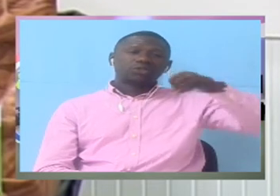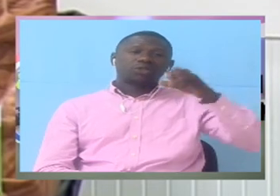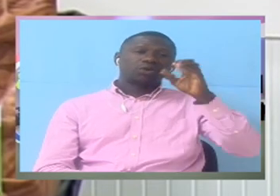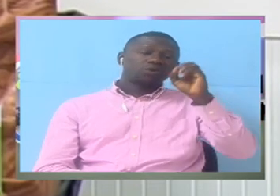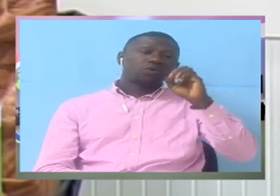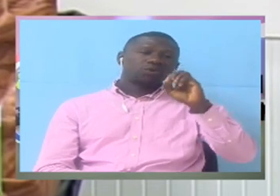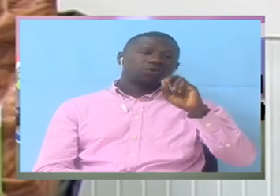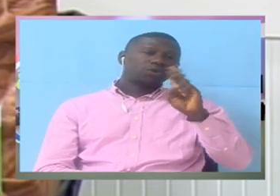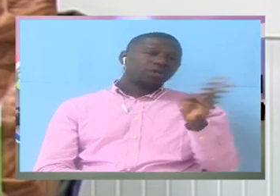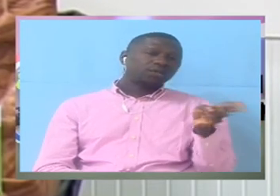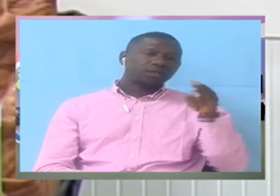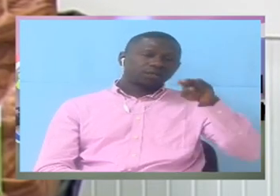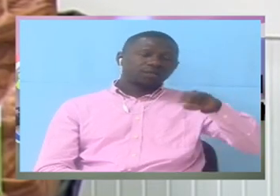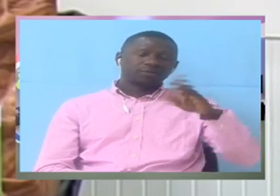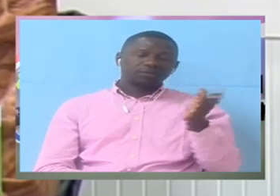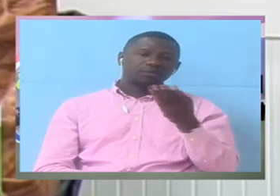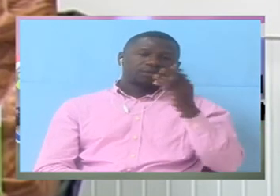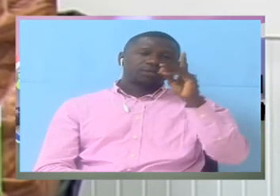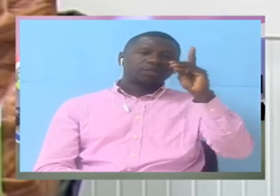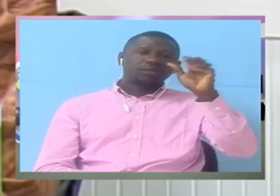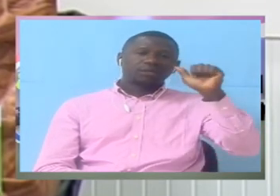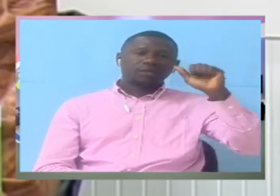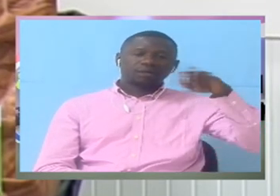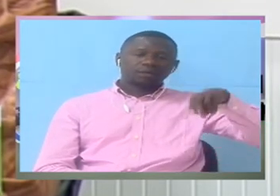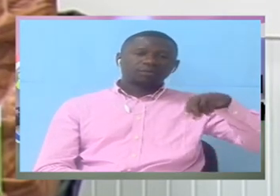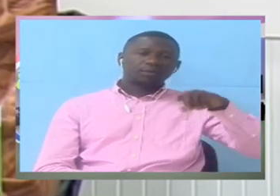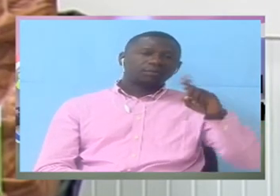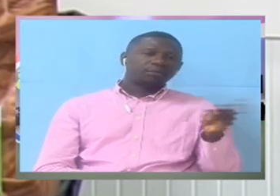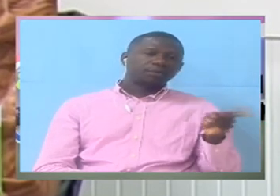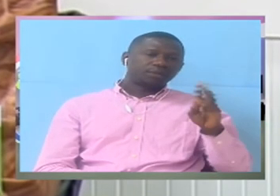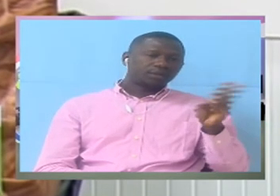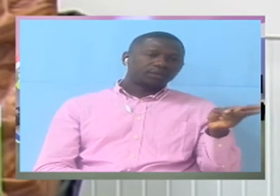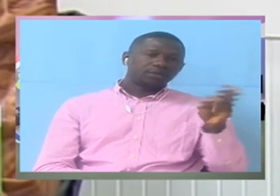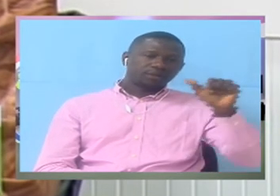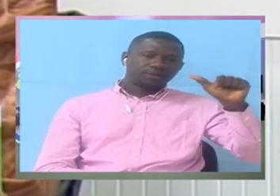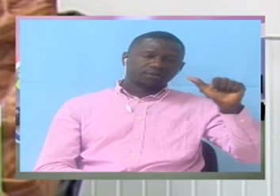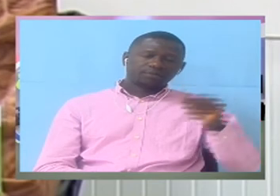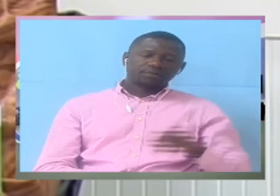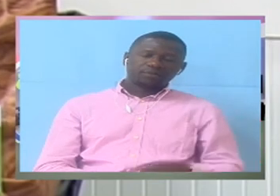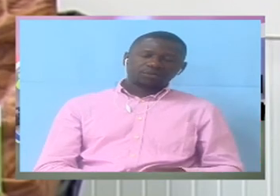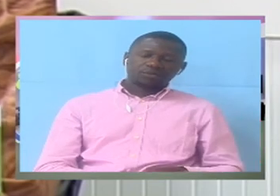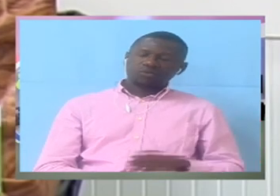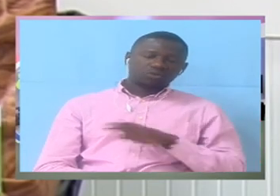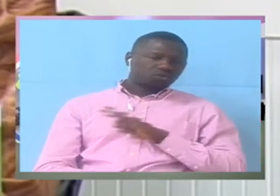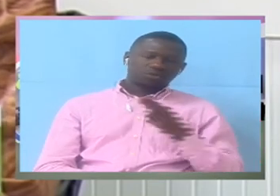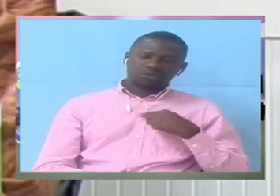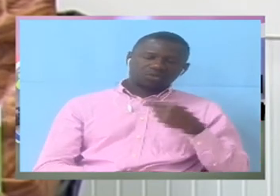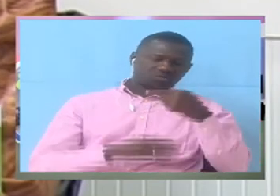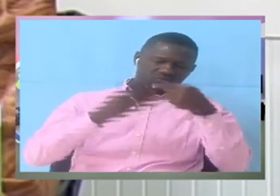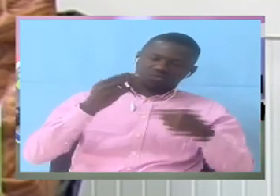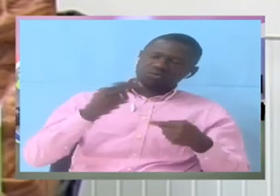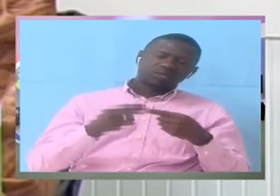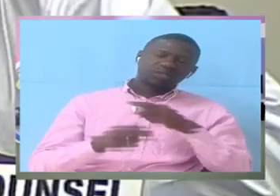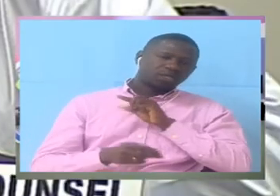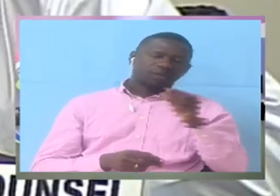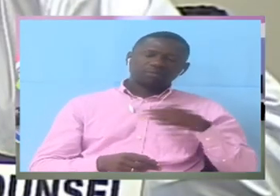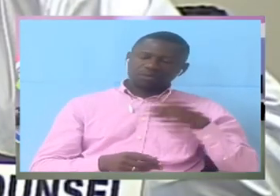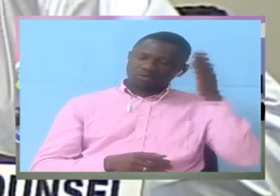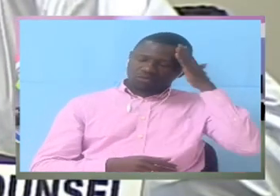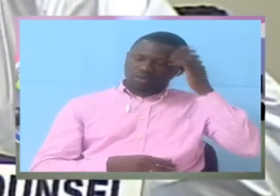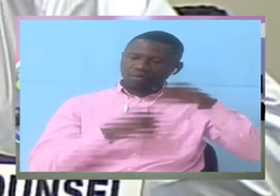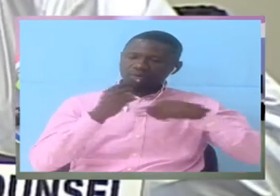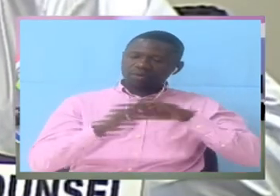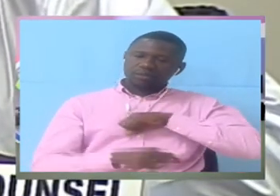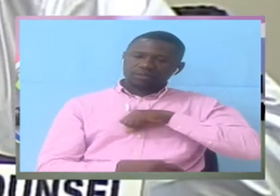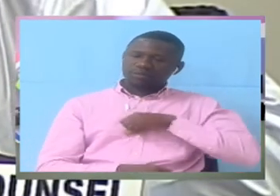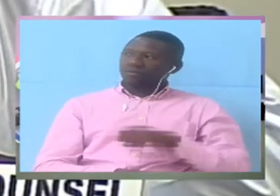by another name? Todo fana bijele ke ko manu minna. Ni nga intoldo nalo. No, these are the names I know about myself. How